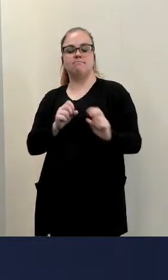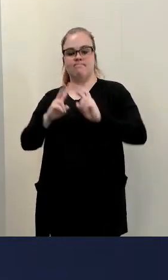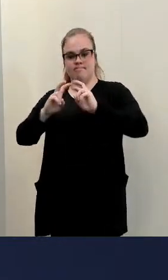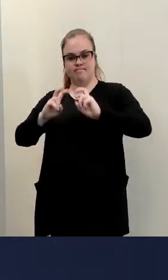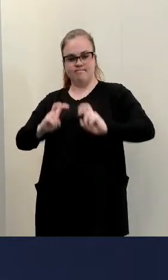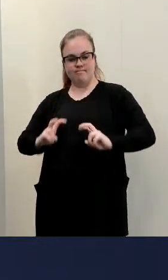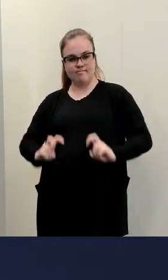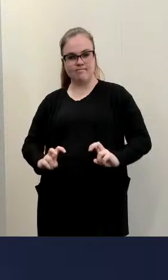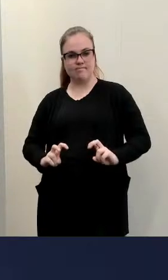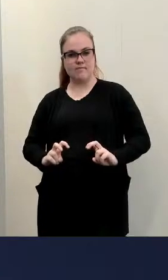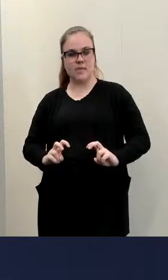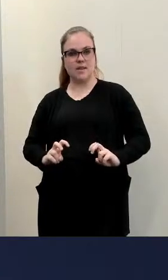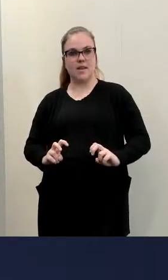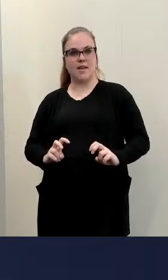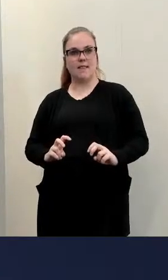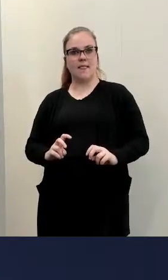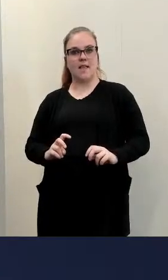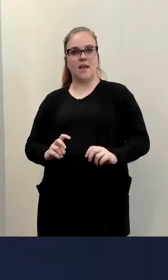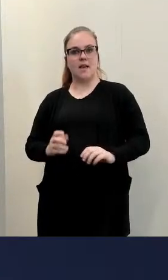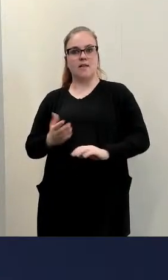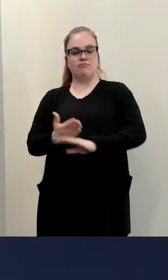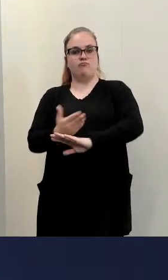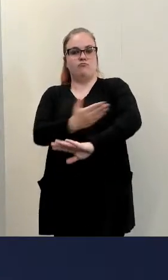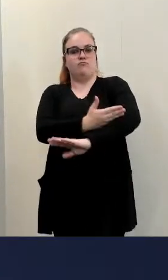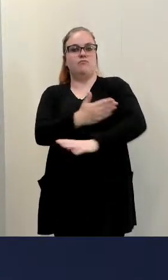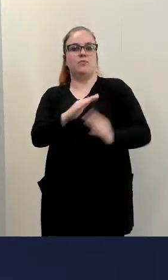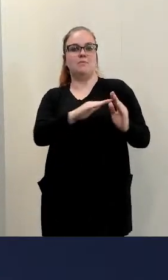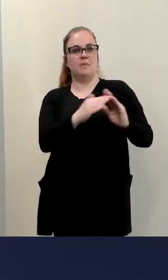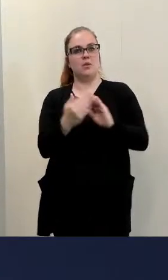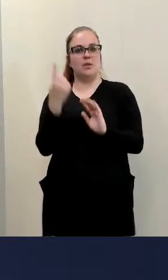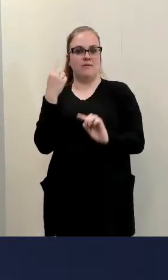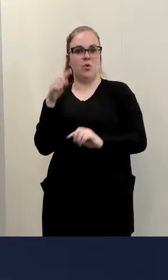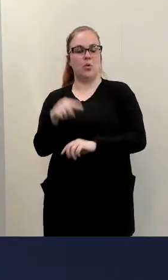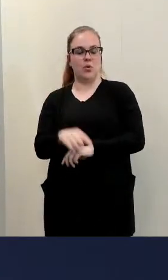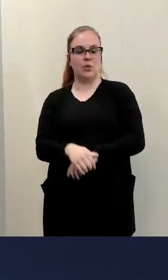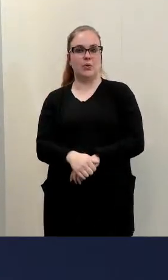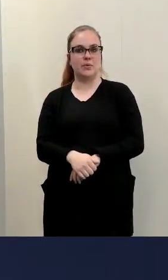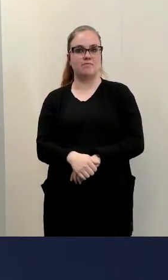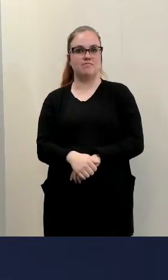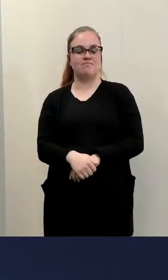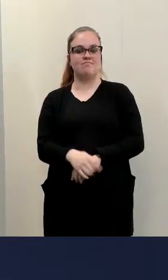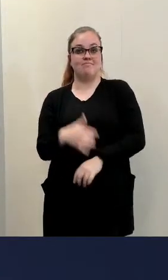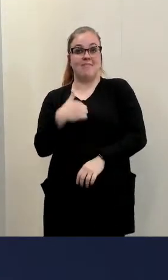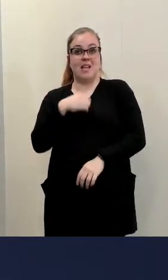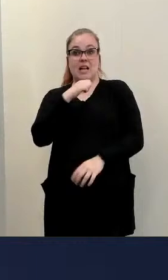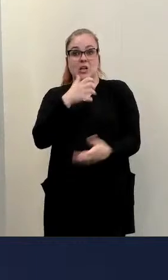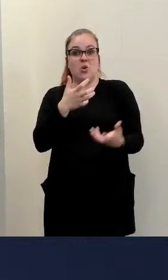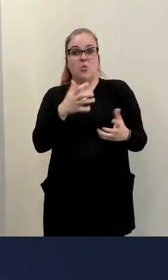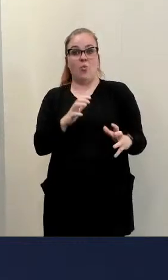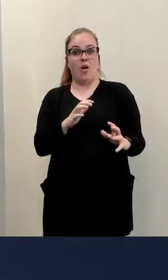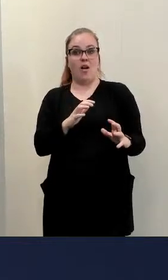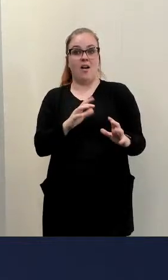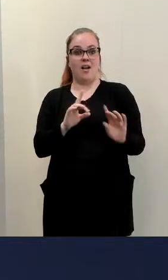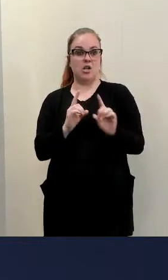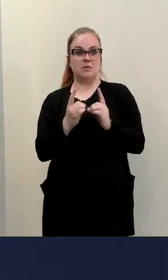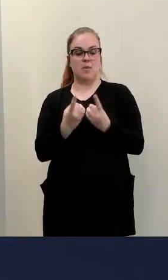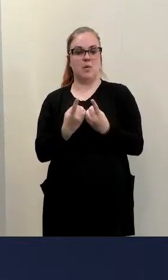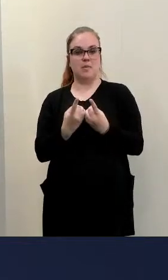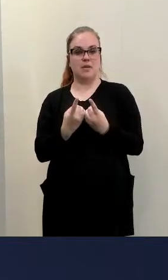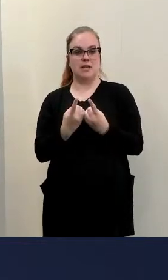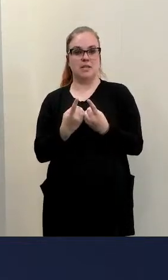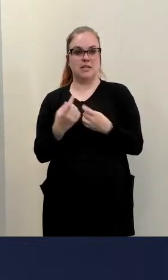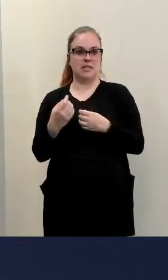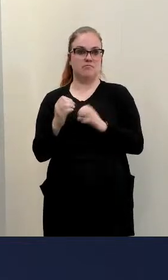examine and create a better community as a result of it. As I say, I don't want our departments,